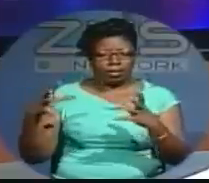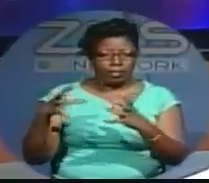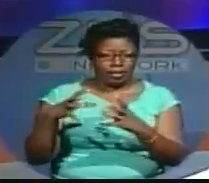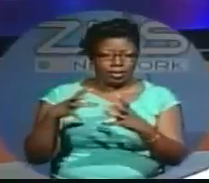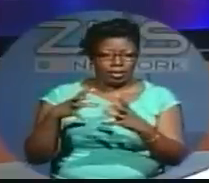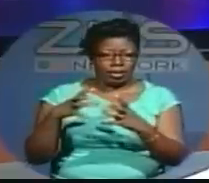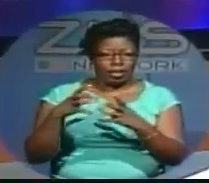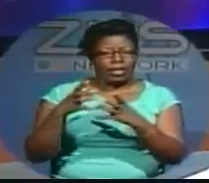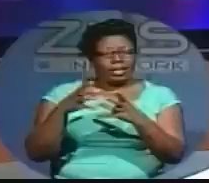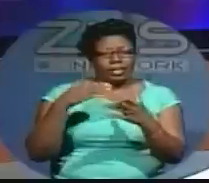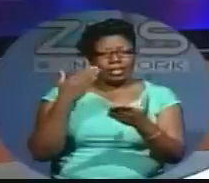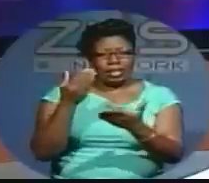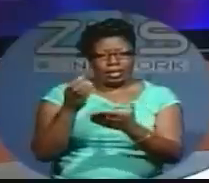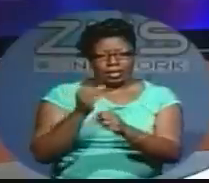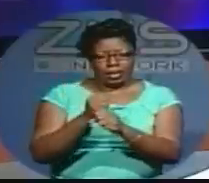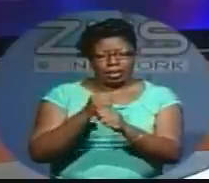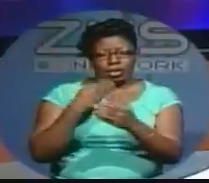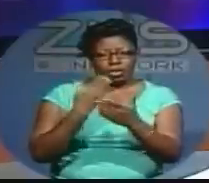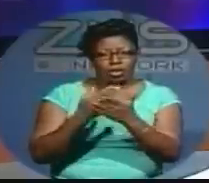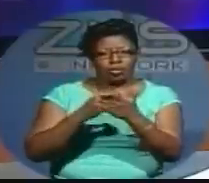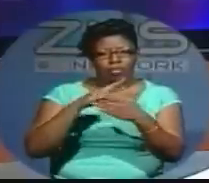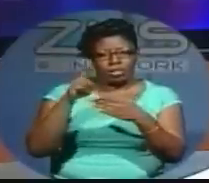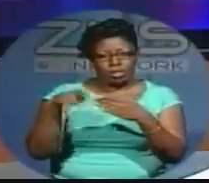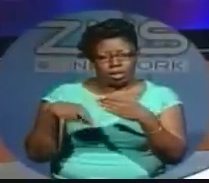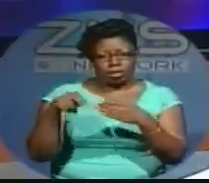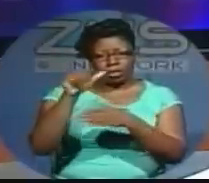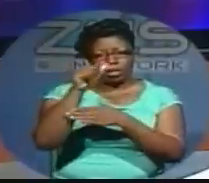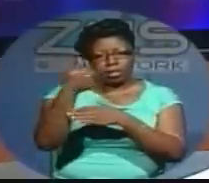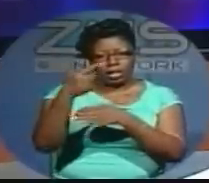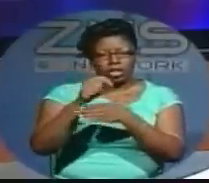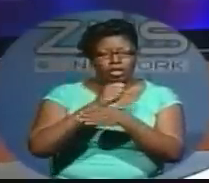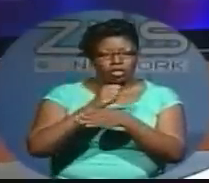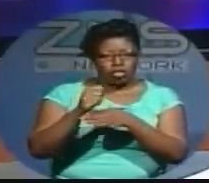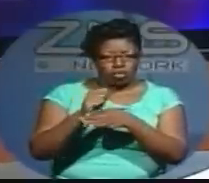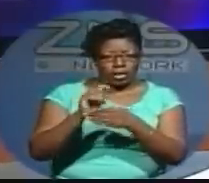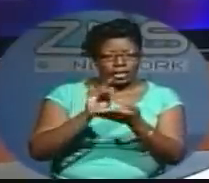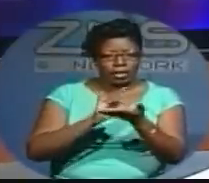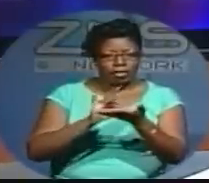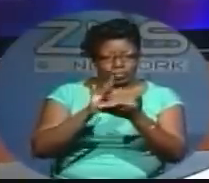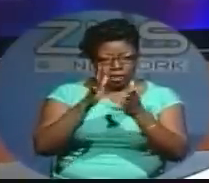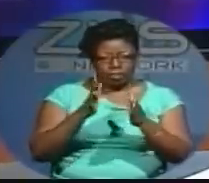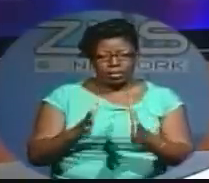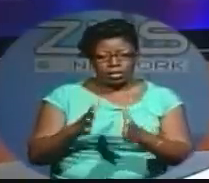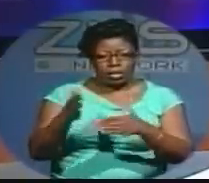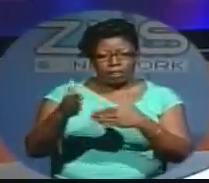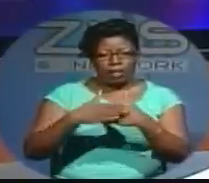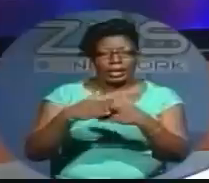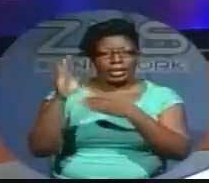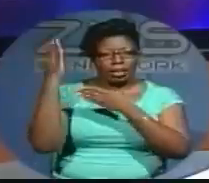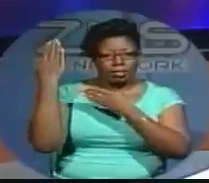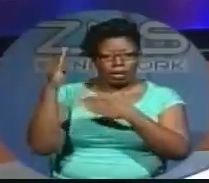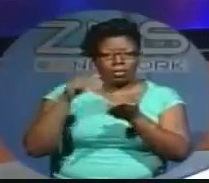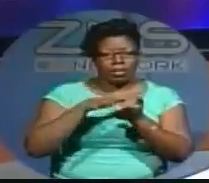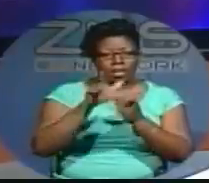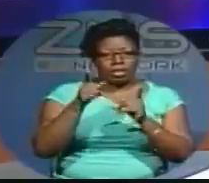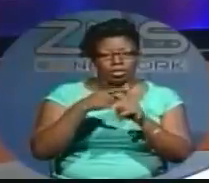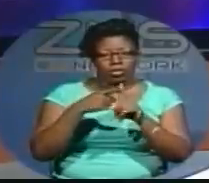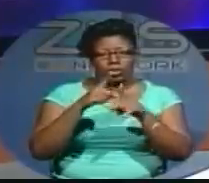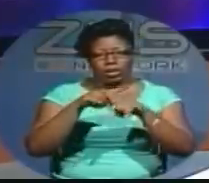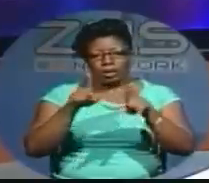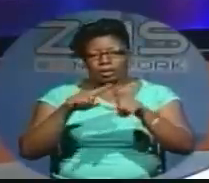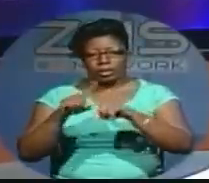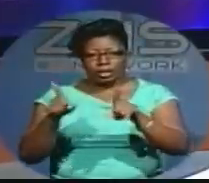is yielding results. 10 newly trained and certified pharmacists are now back in the Bahamas and deployed at various public health